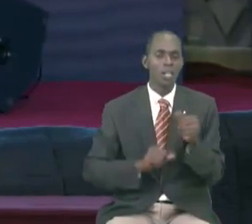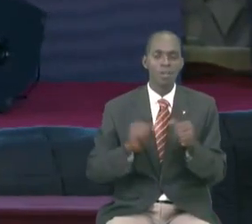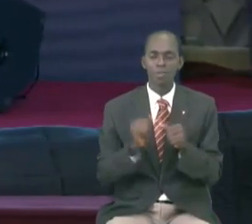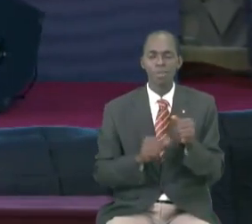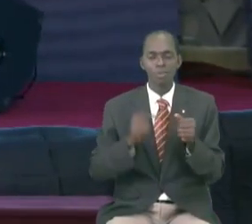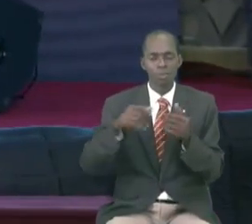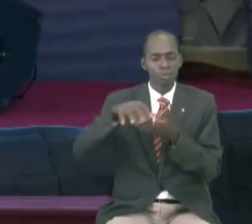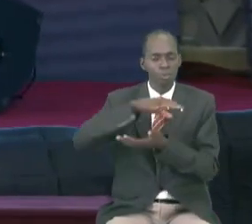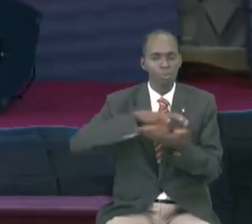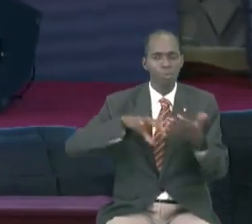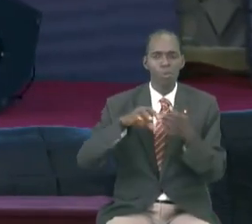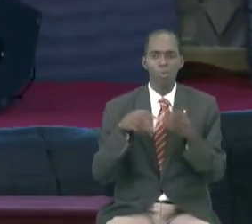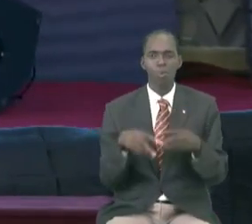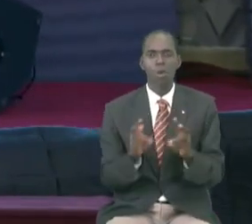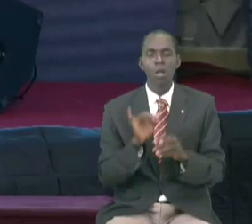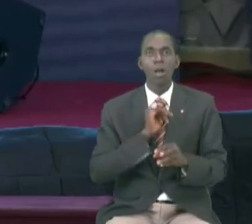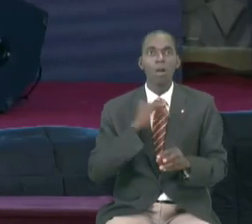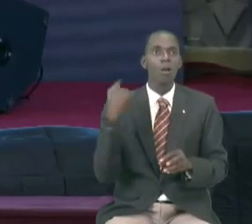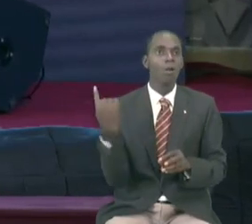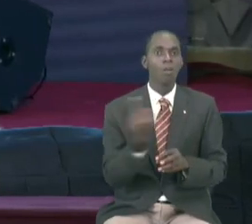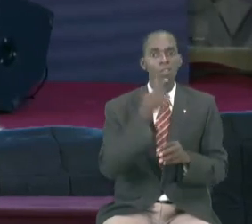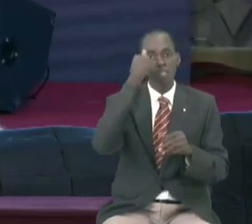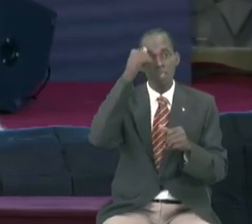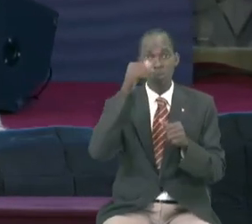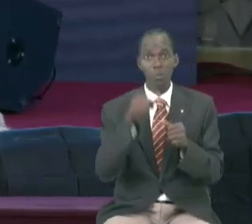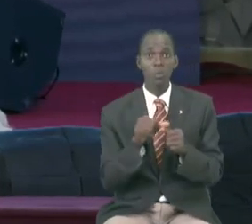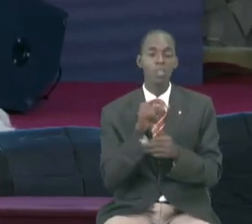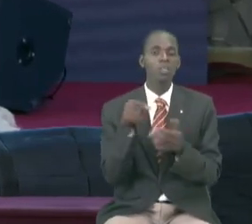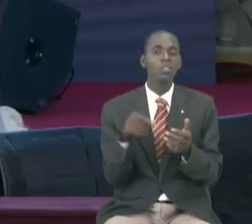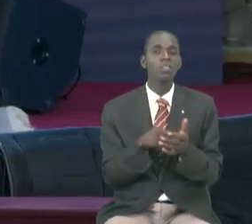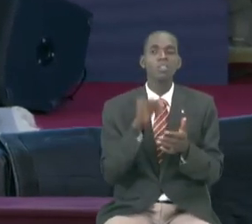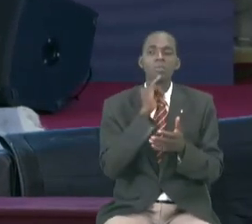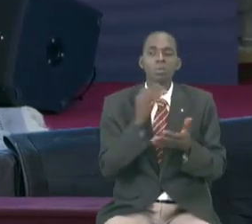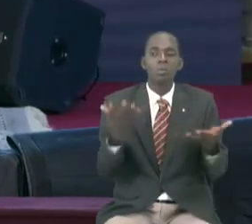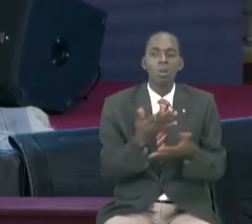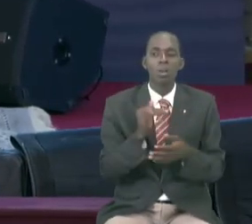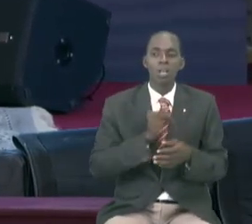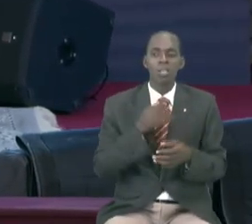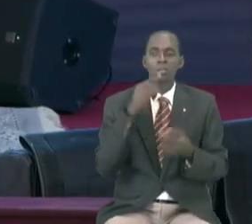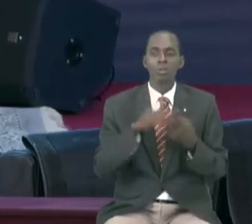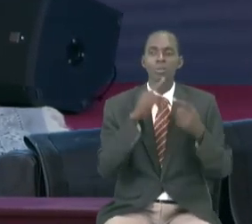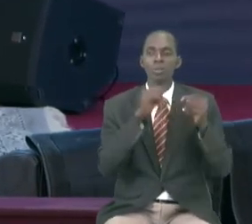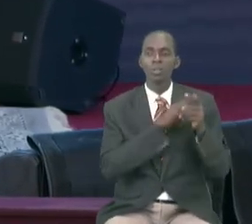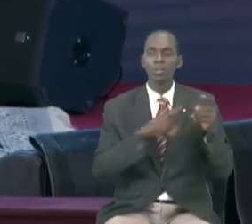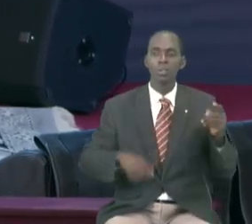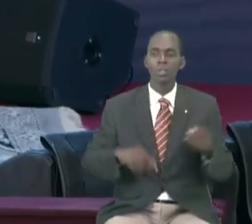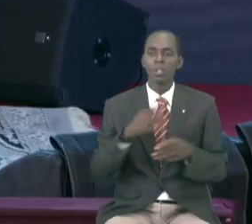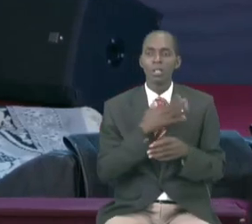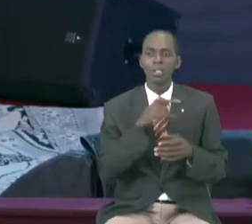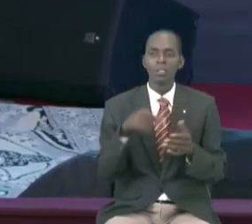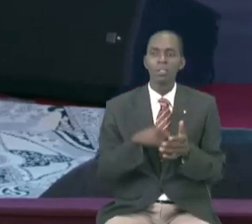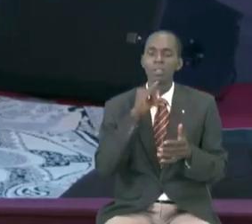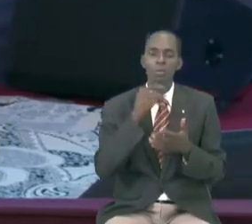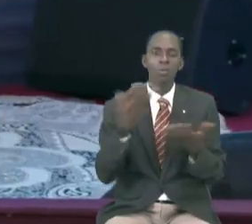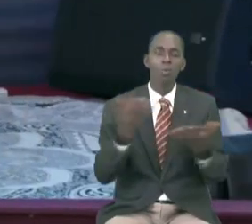this is what he said unto me. And I've made up my mind, I will pay that I vowed. Have you